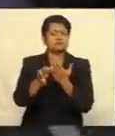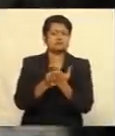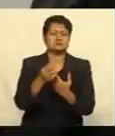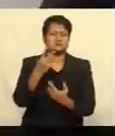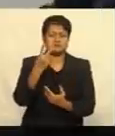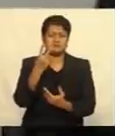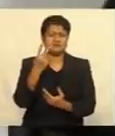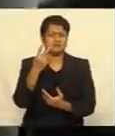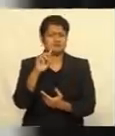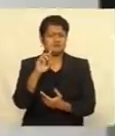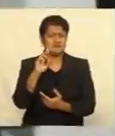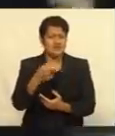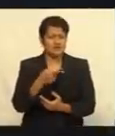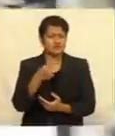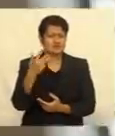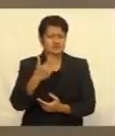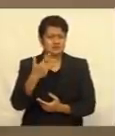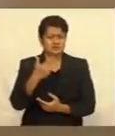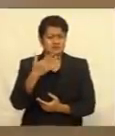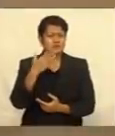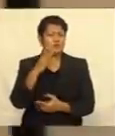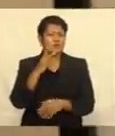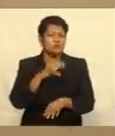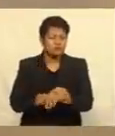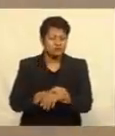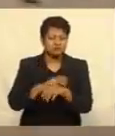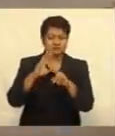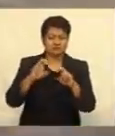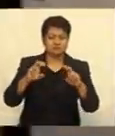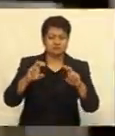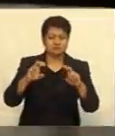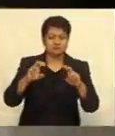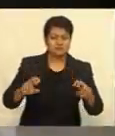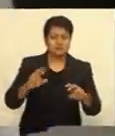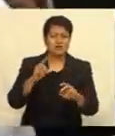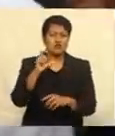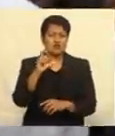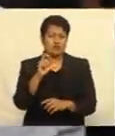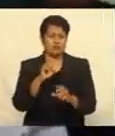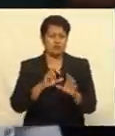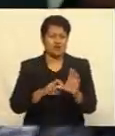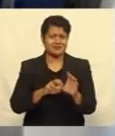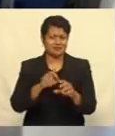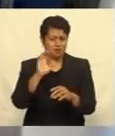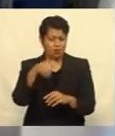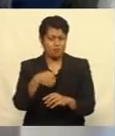when police raided Rahman's home in Thombati, Nasino. His sentence hearing was held today.